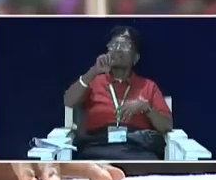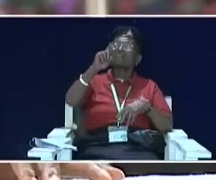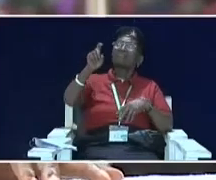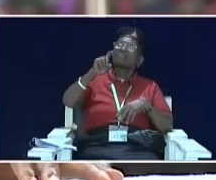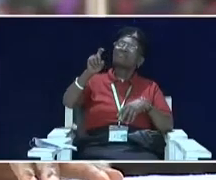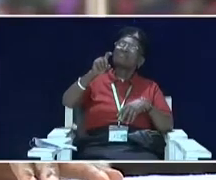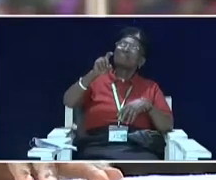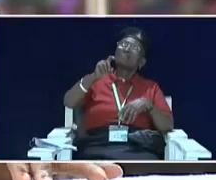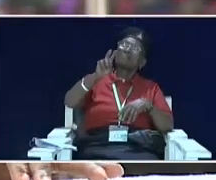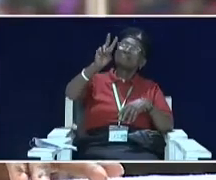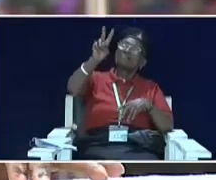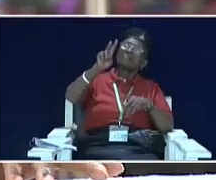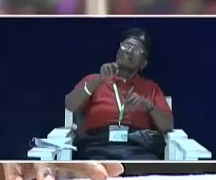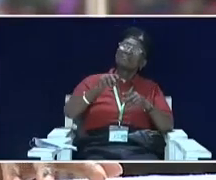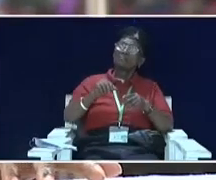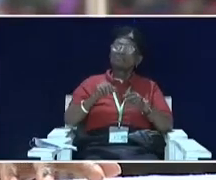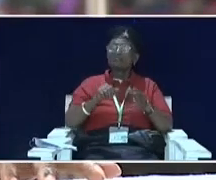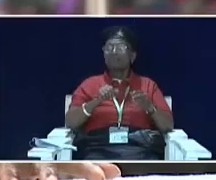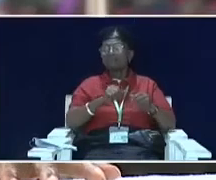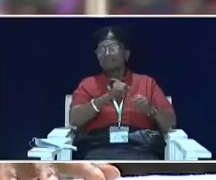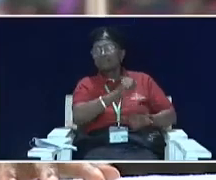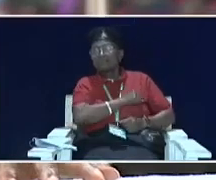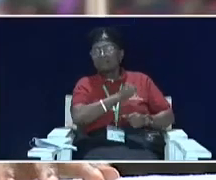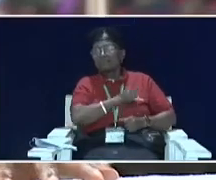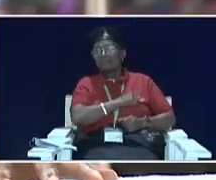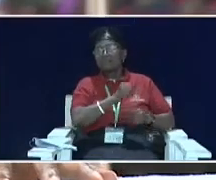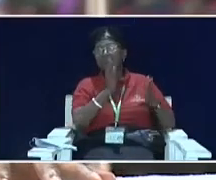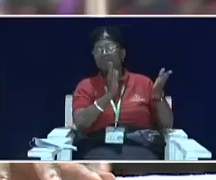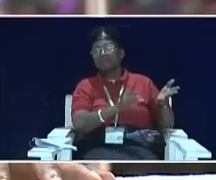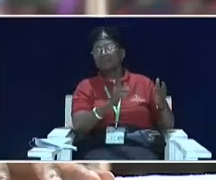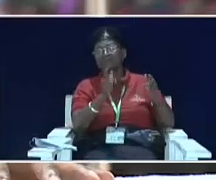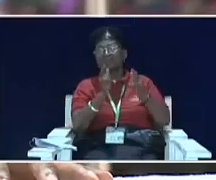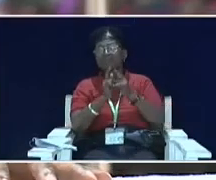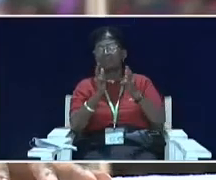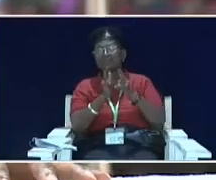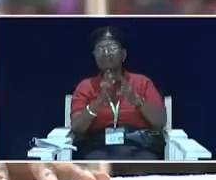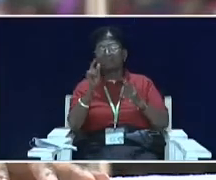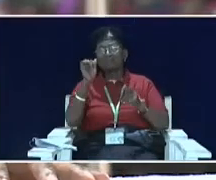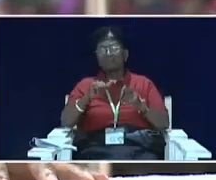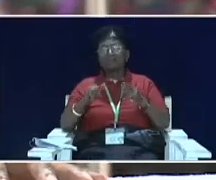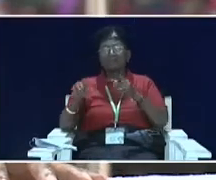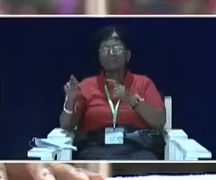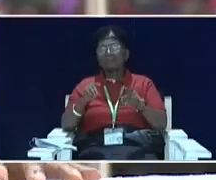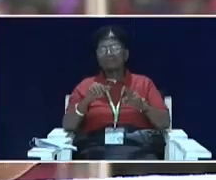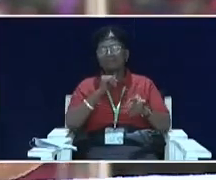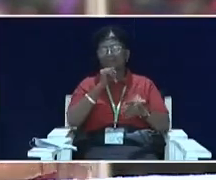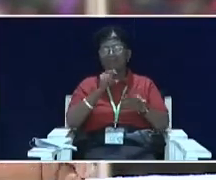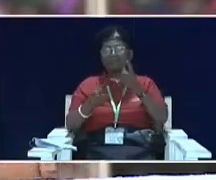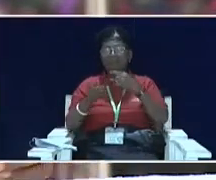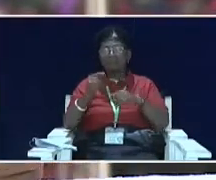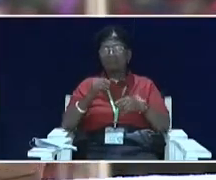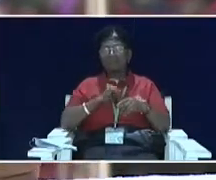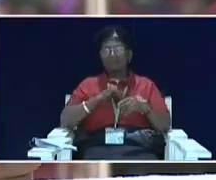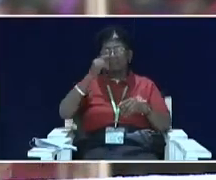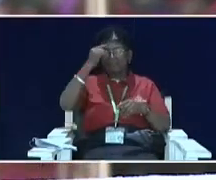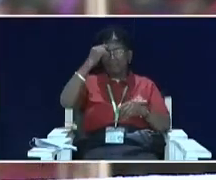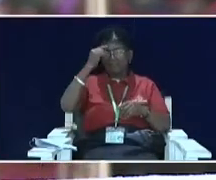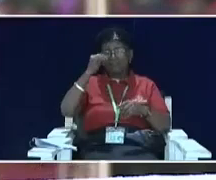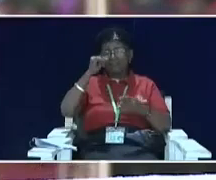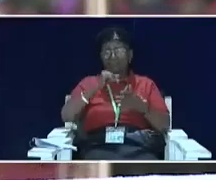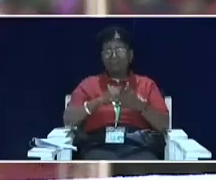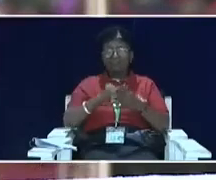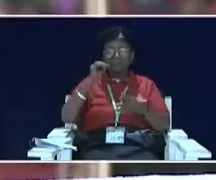102 soldiers left camp, they didn't return. I think he counted the number